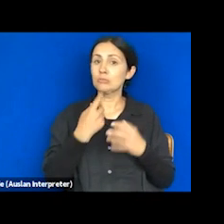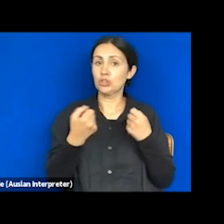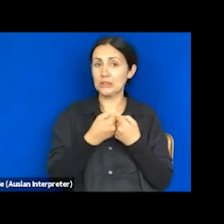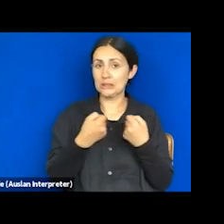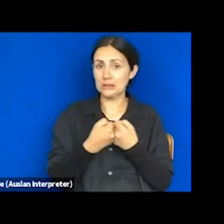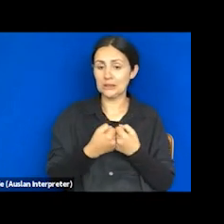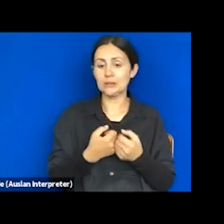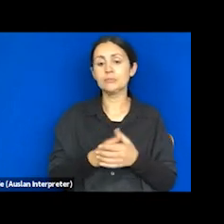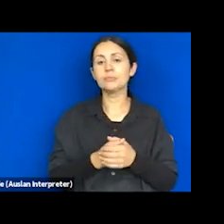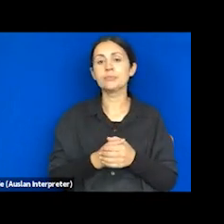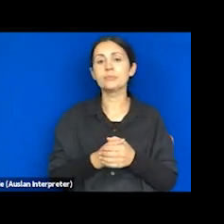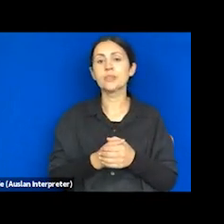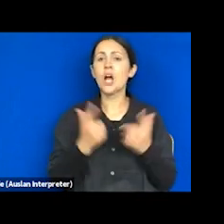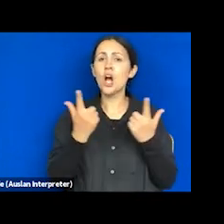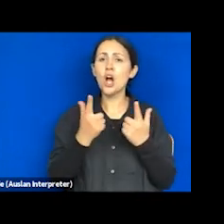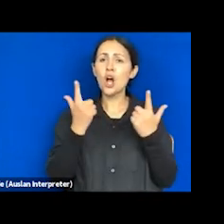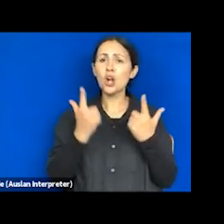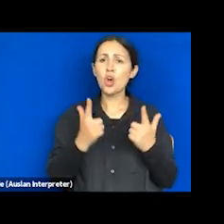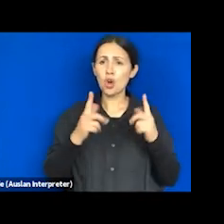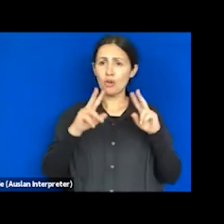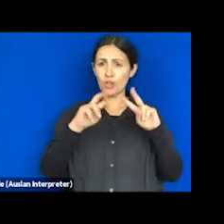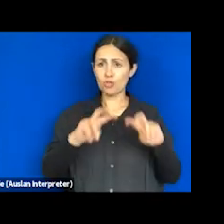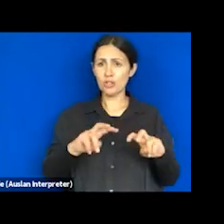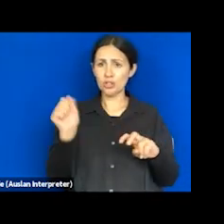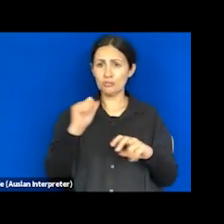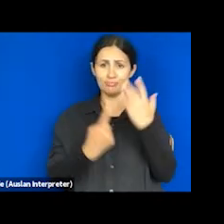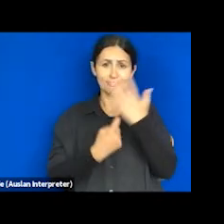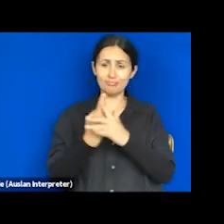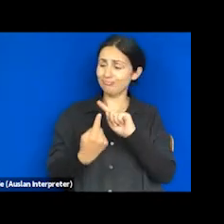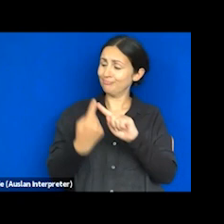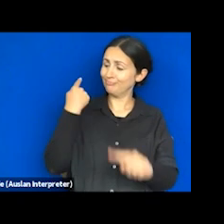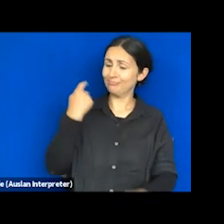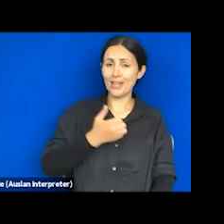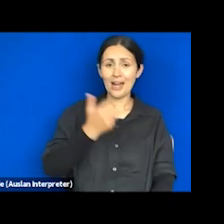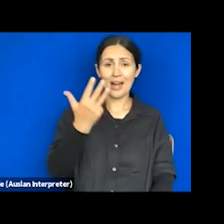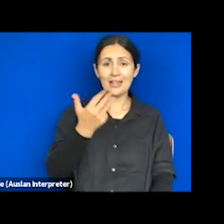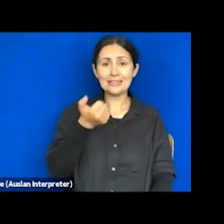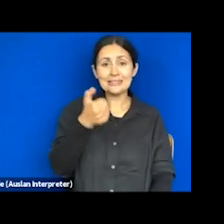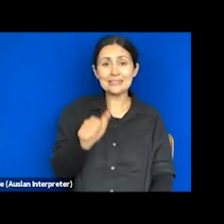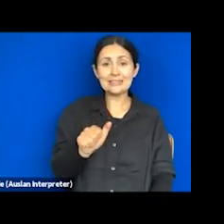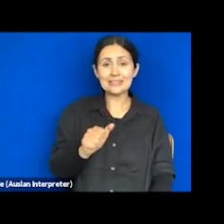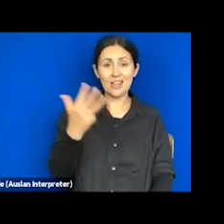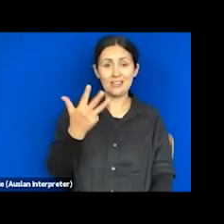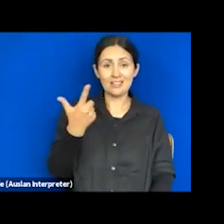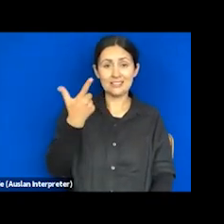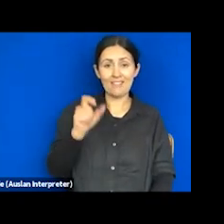we were mentioning, a lot of the research was actually done in the 60s, 70s, before all of that was shut